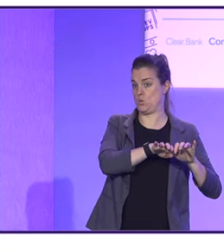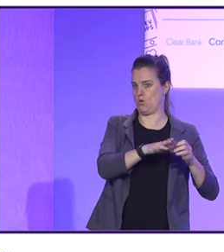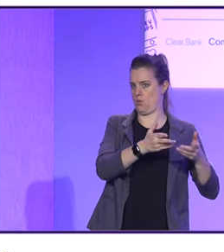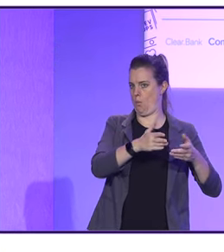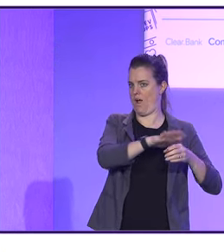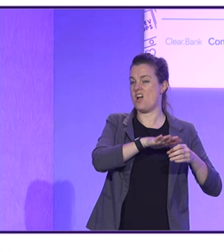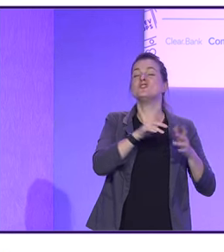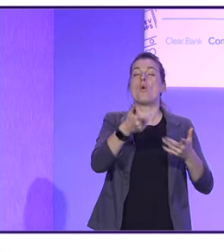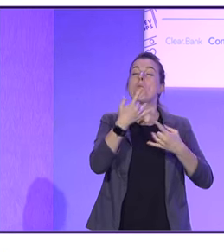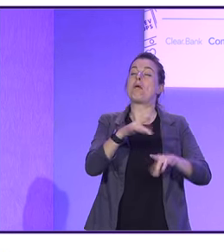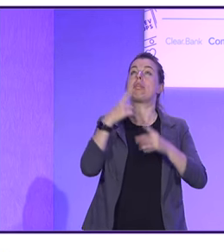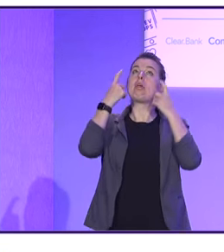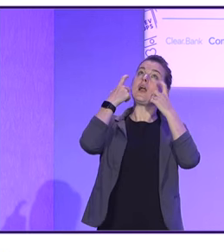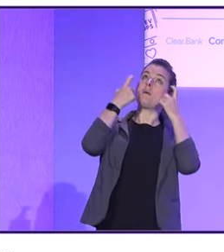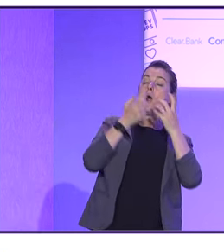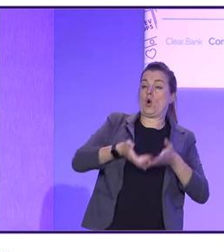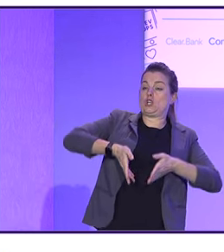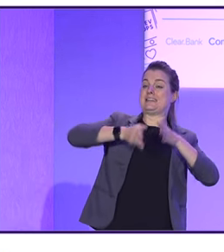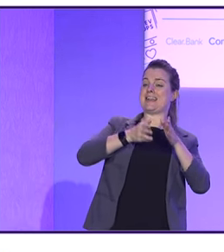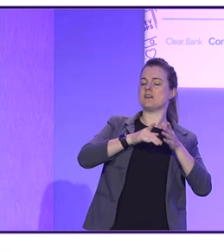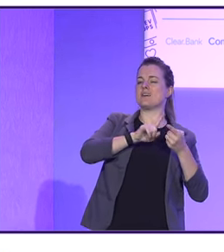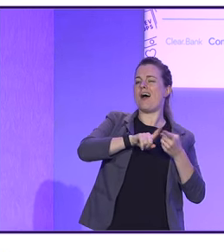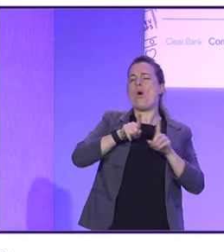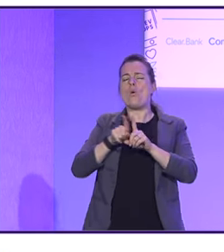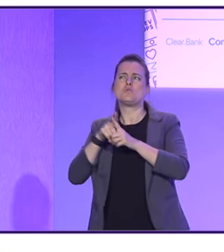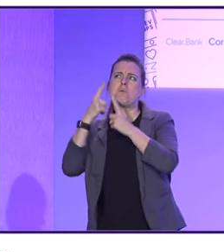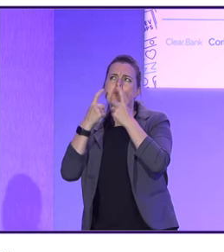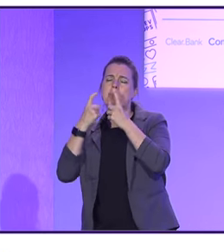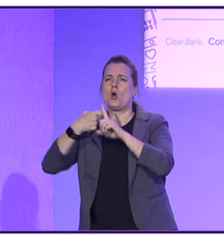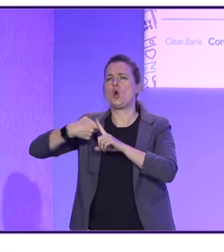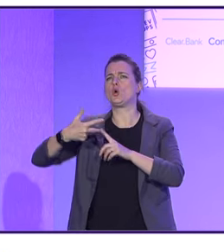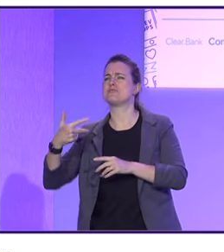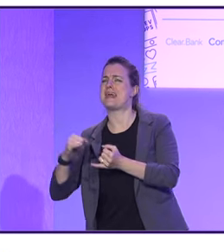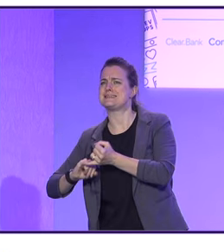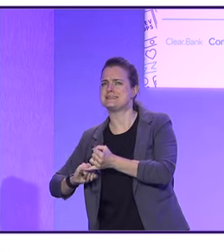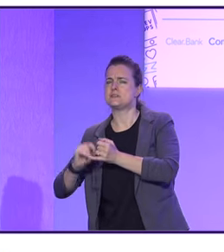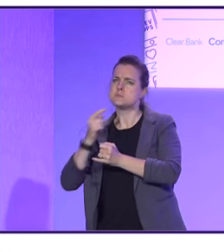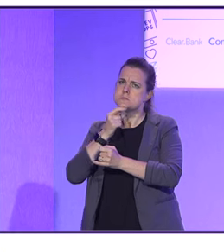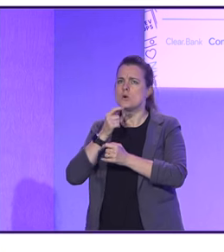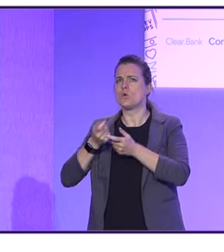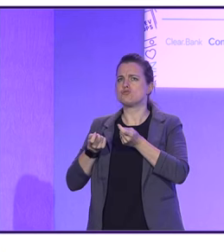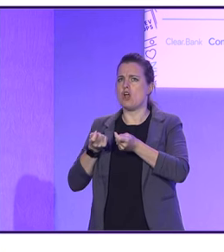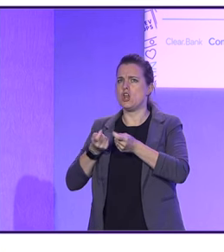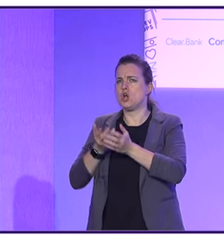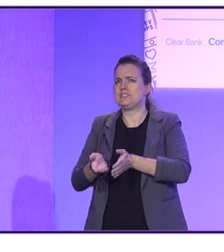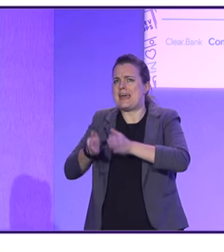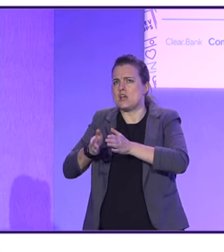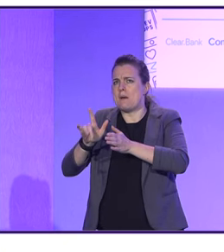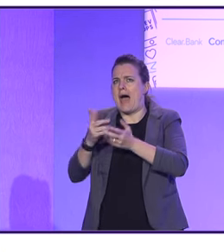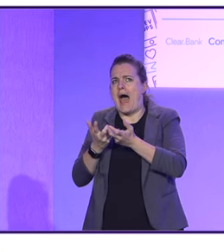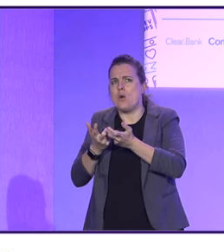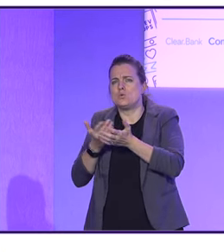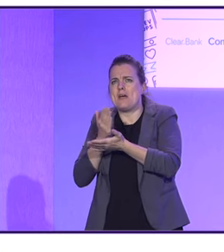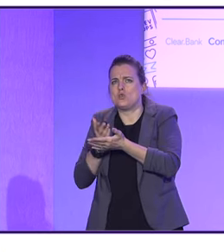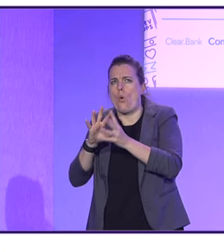about containers a lot, and we'd also been thinking about Kubernetes. You know, you can run containers, that's easy, but how do you like make sure that all of your microservices are working? How do you